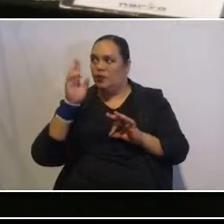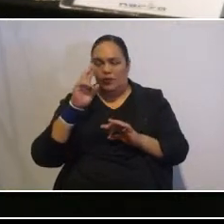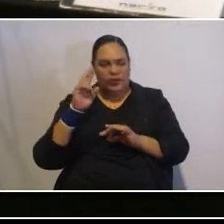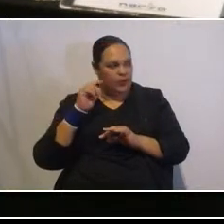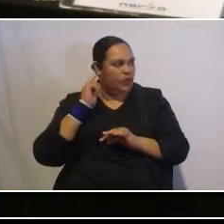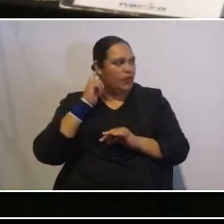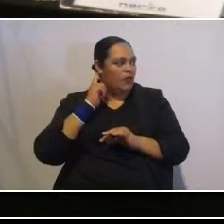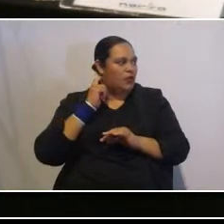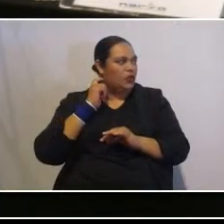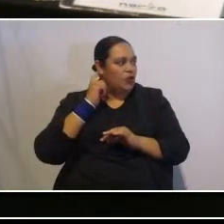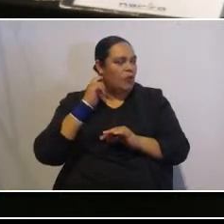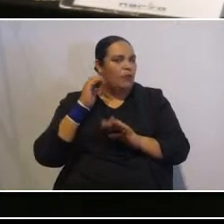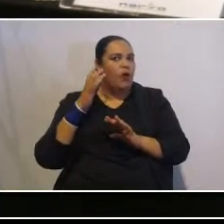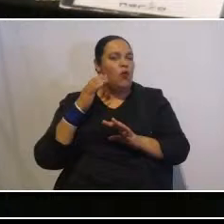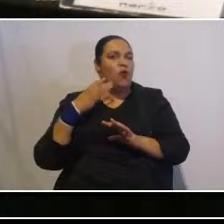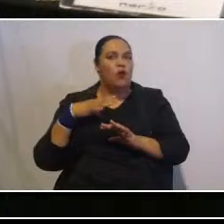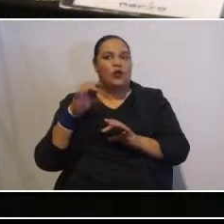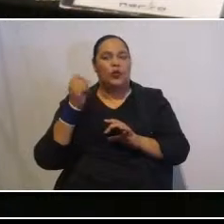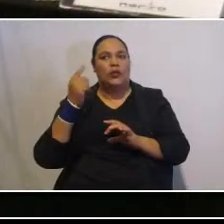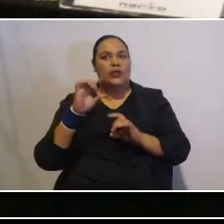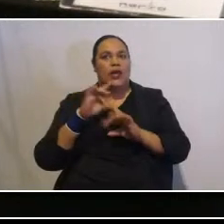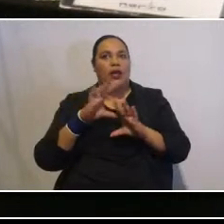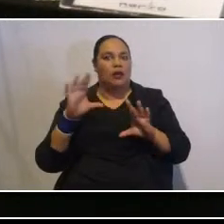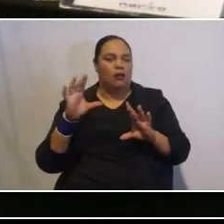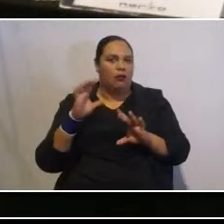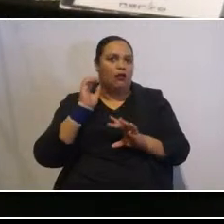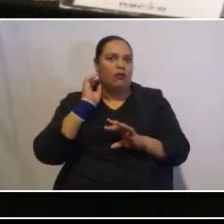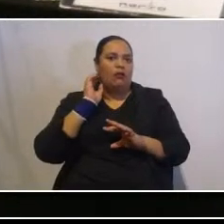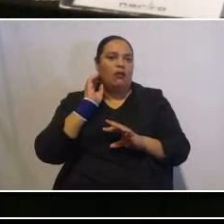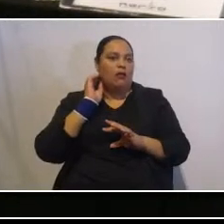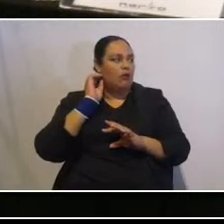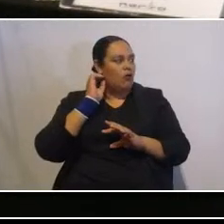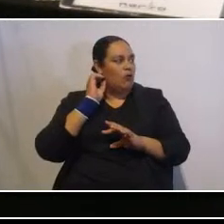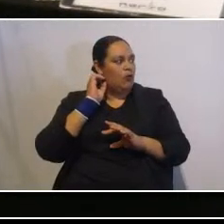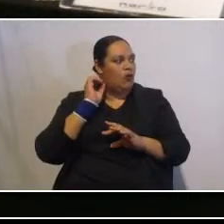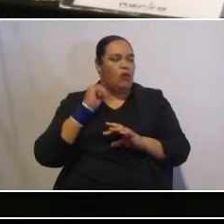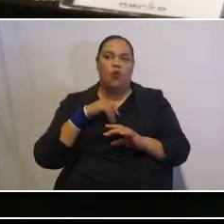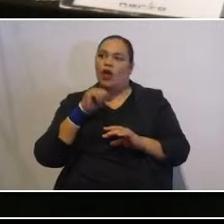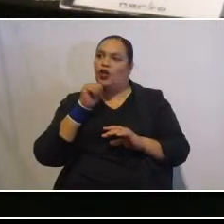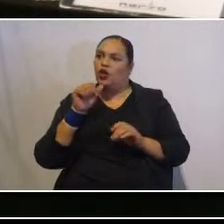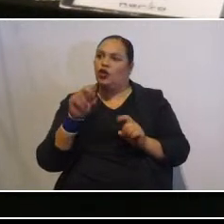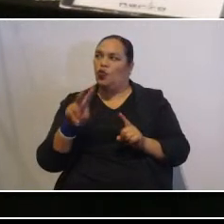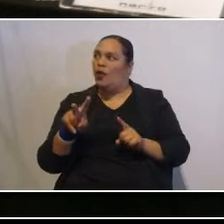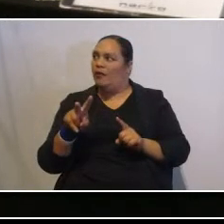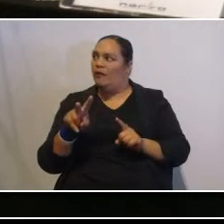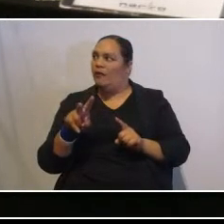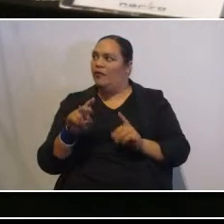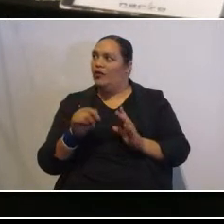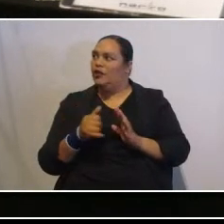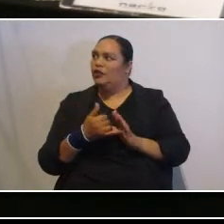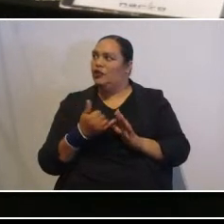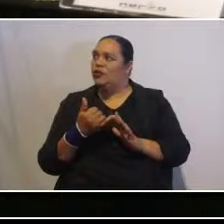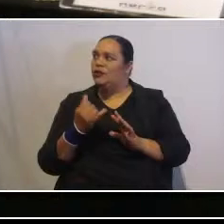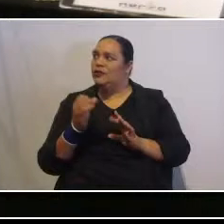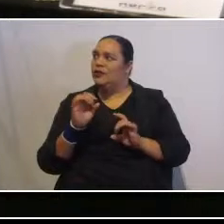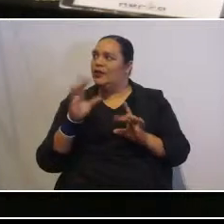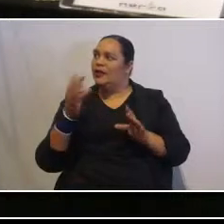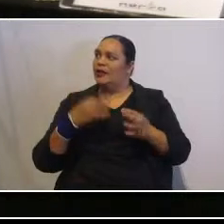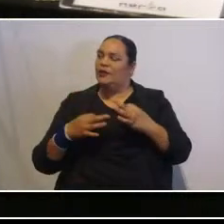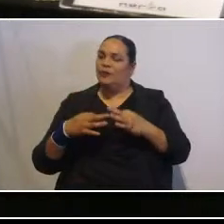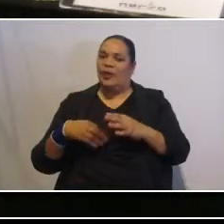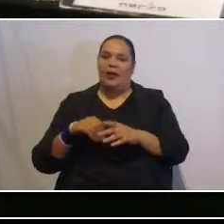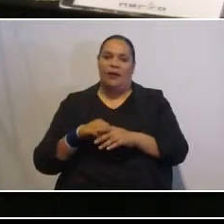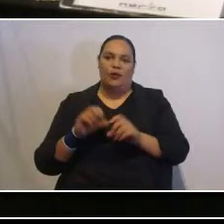I just would like to get an understanding, maybe why not 12, just to get around that.